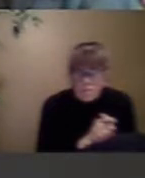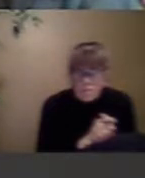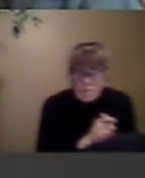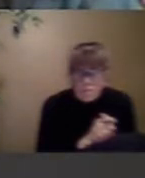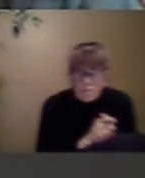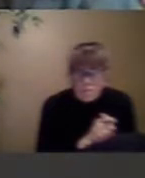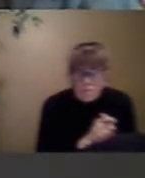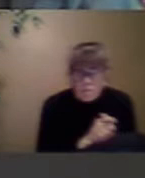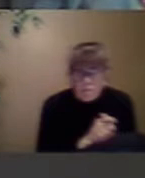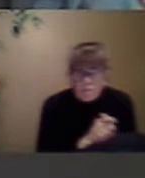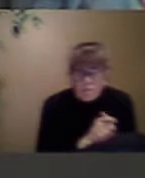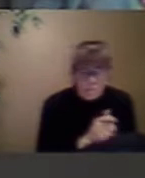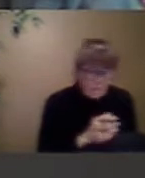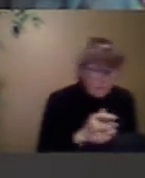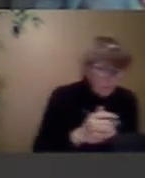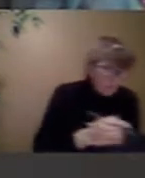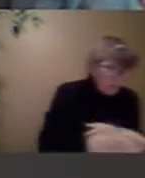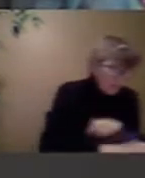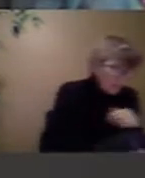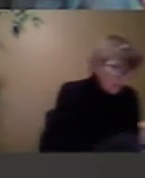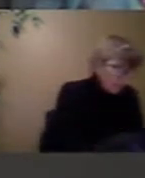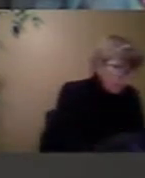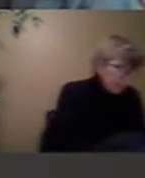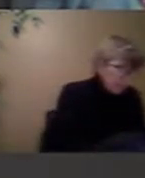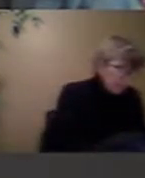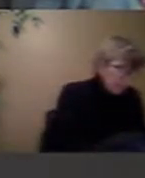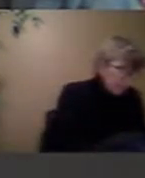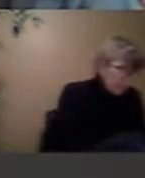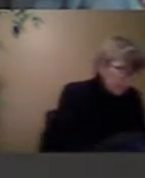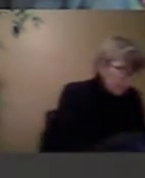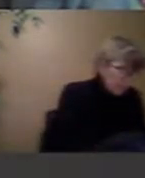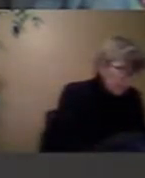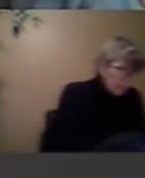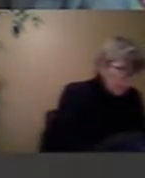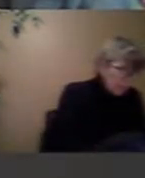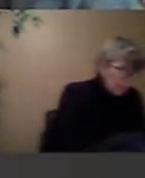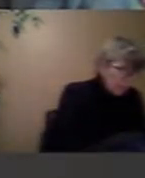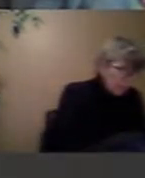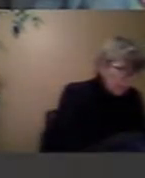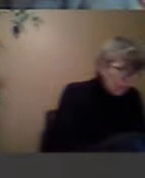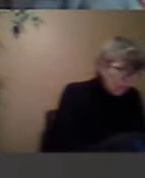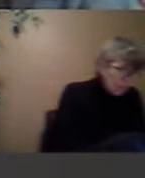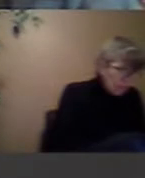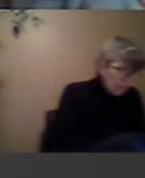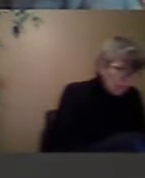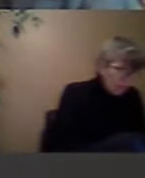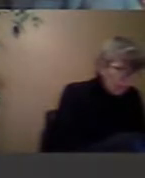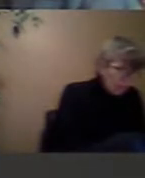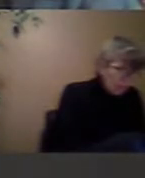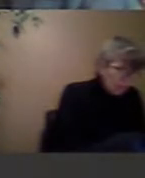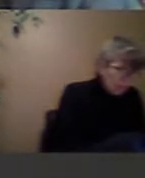available, the storage tank is really the better approach long term for the city from an operation and growth standpoint.